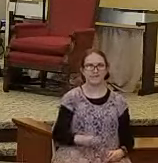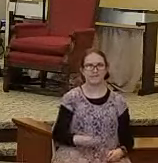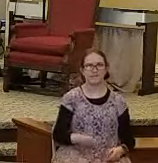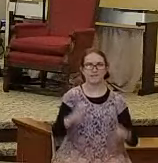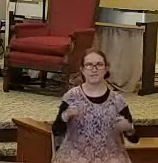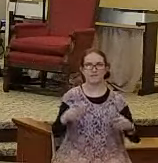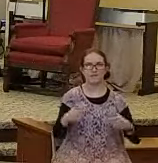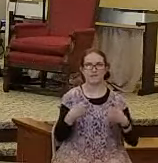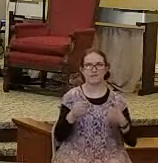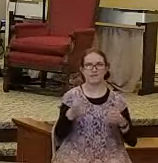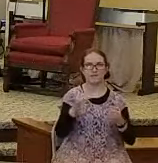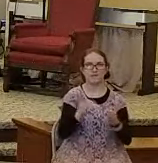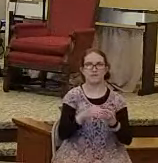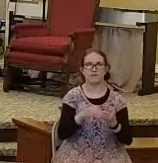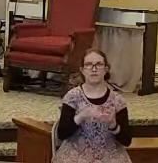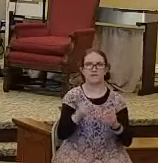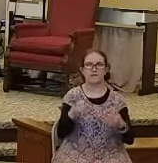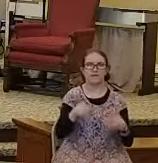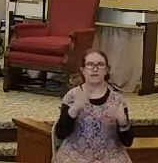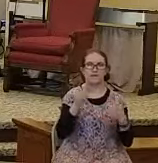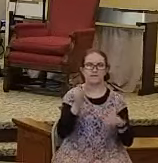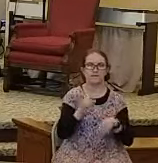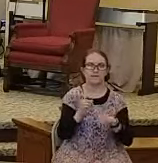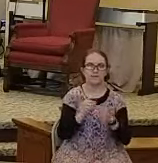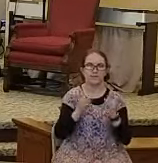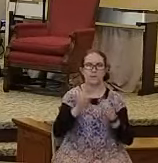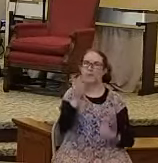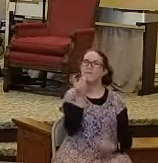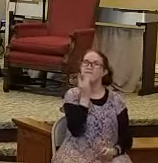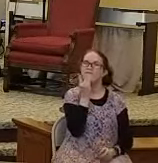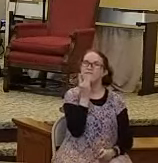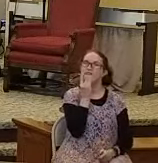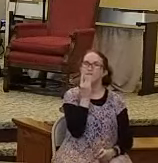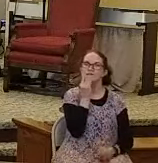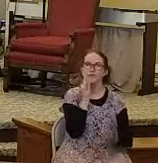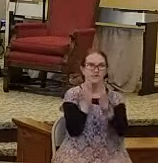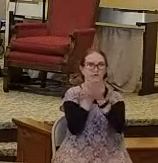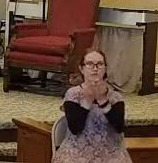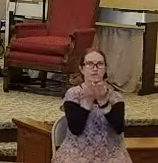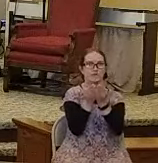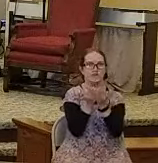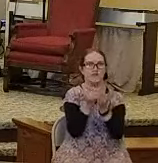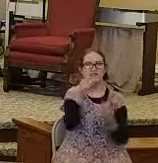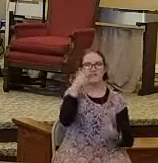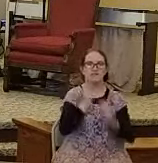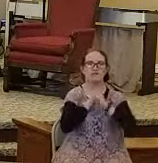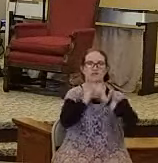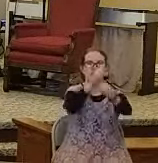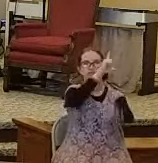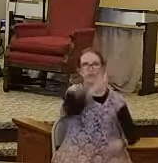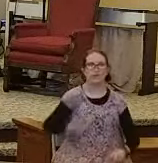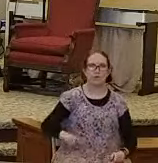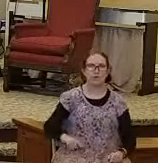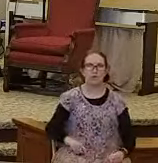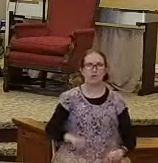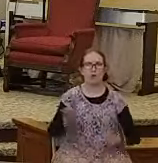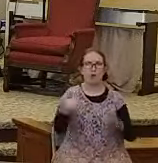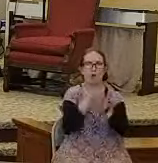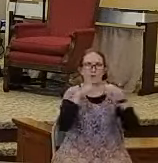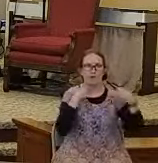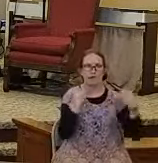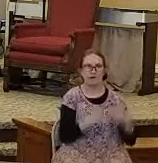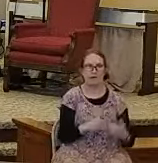alive to me during this time. Amen. It became one of my very favorite scriptures. It says, "Trust in the Lord with all